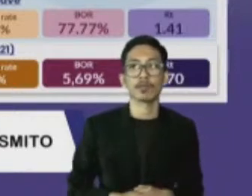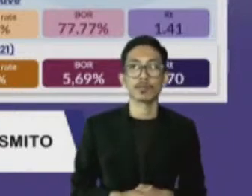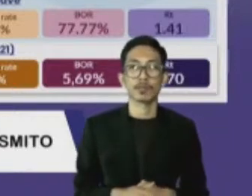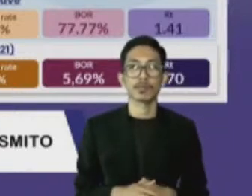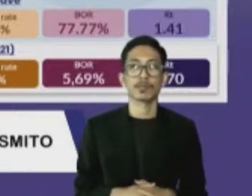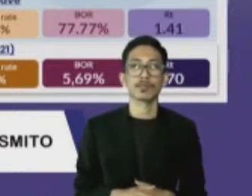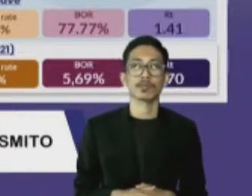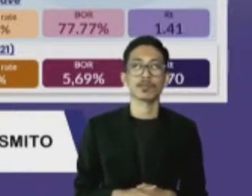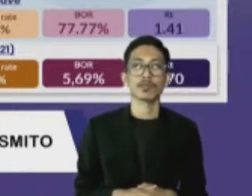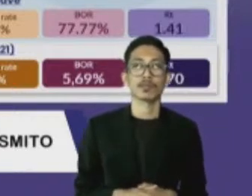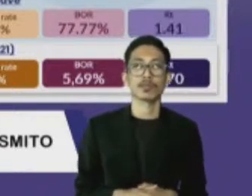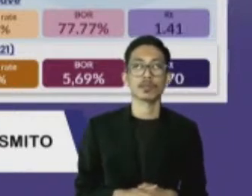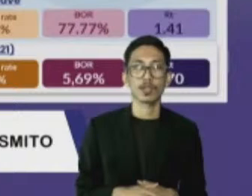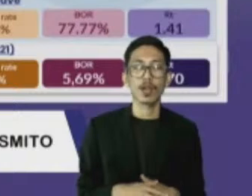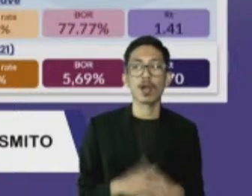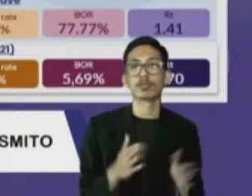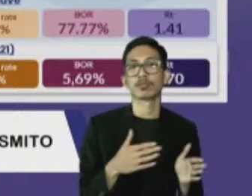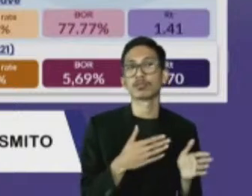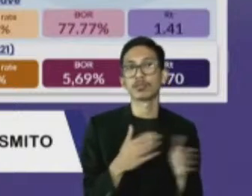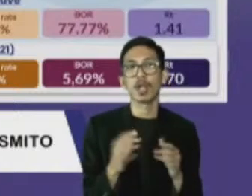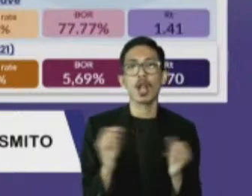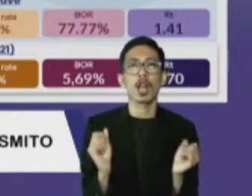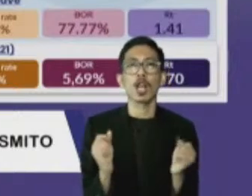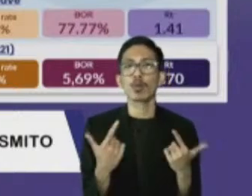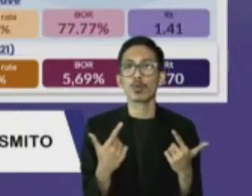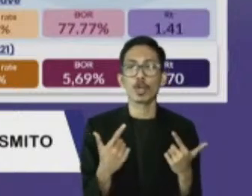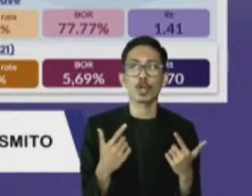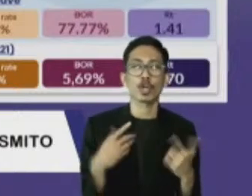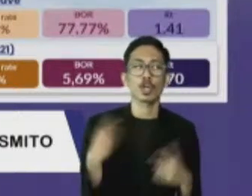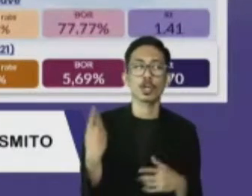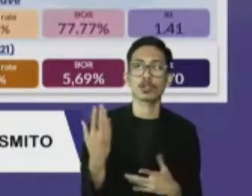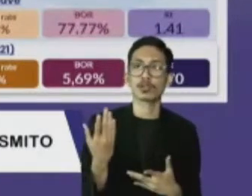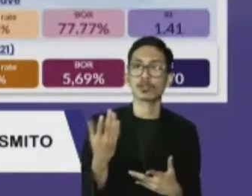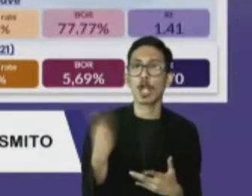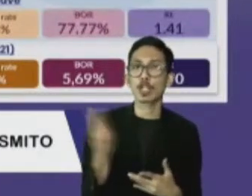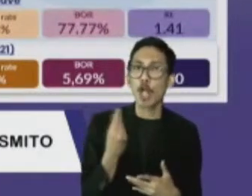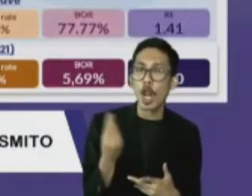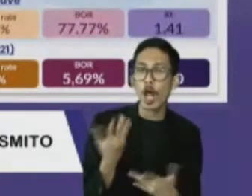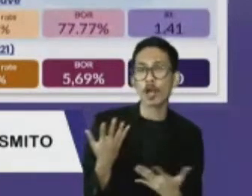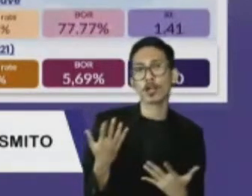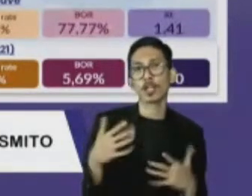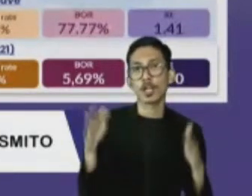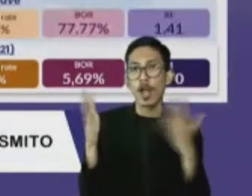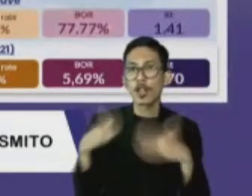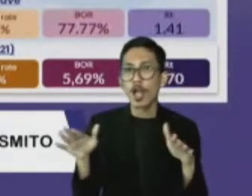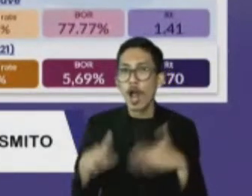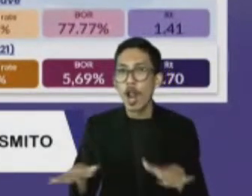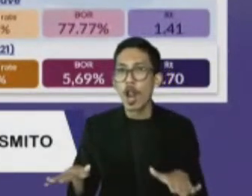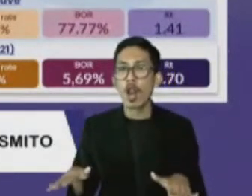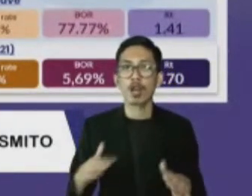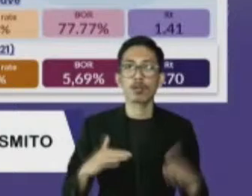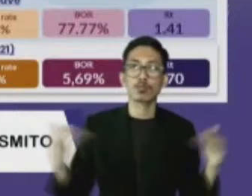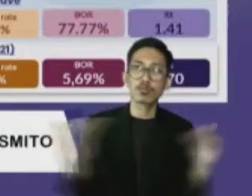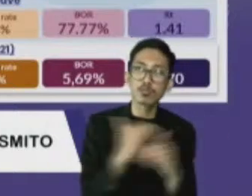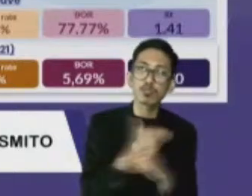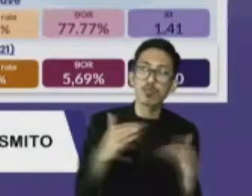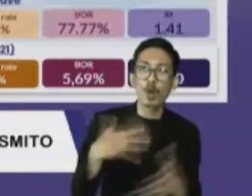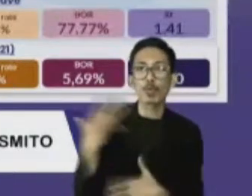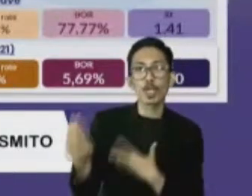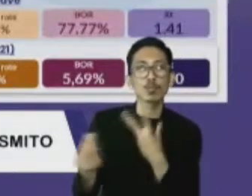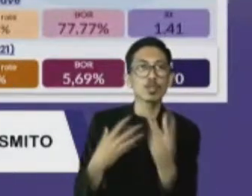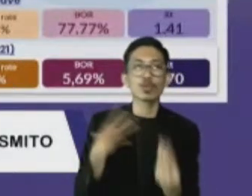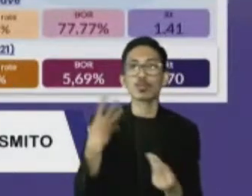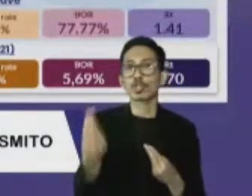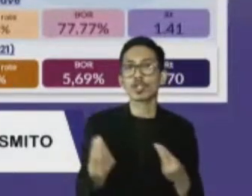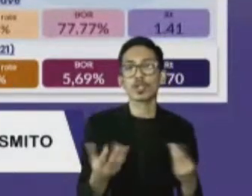Nabi, Christmas, and New Year collectively holidays during the transitional PSBB period. In